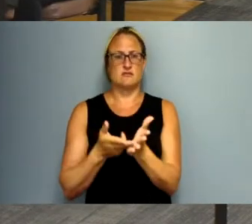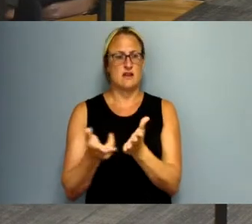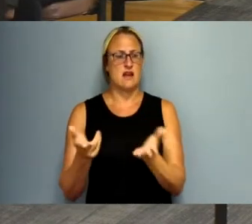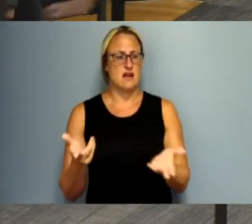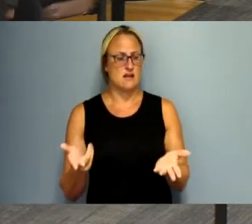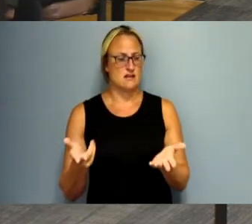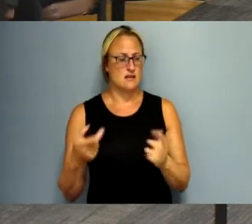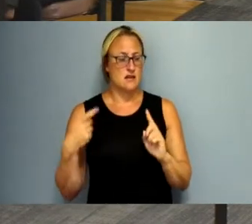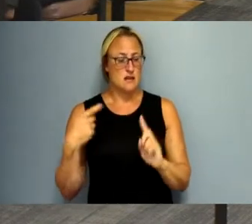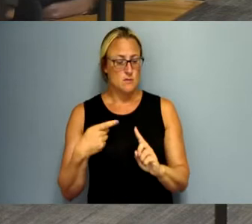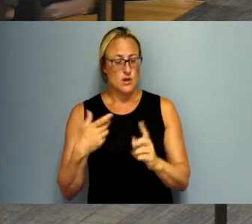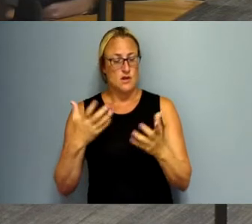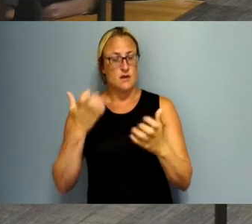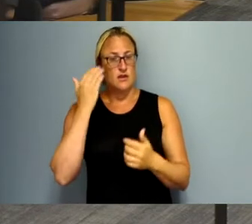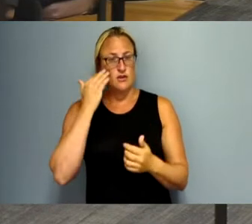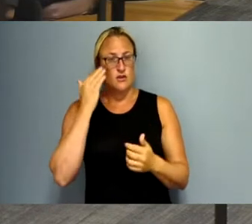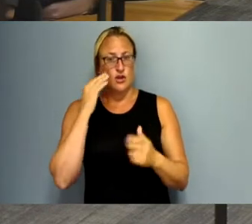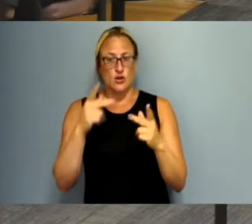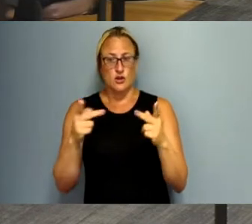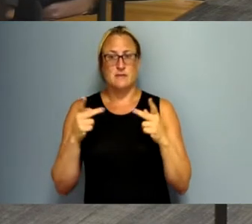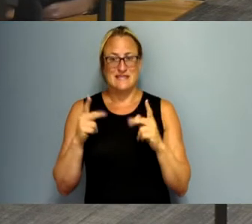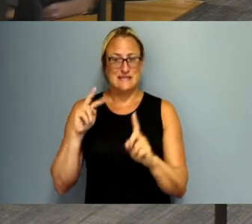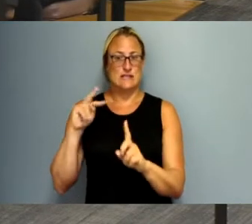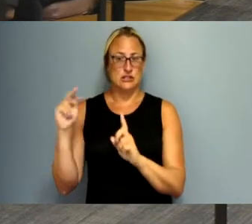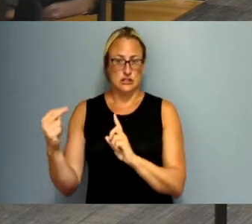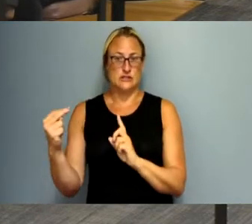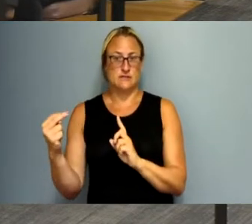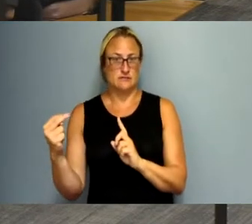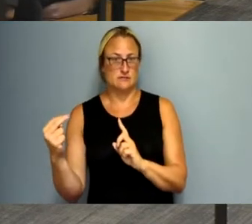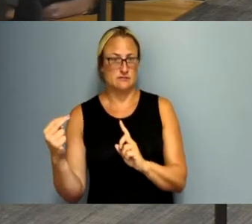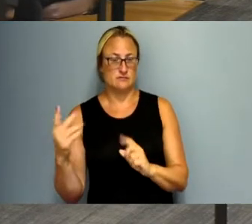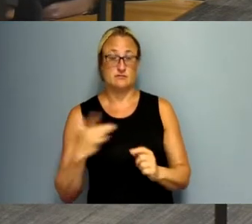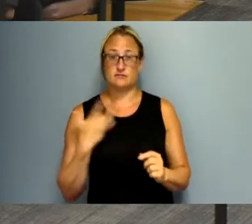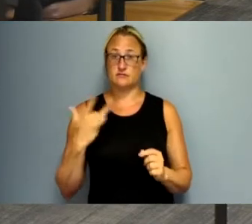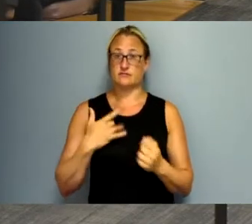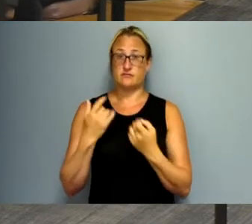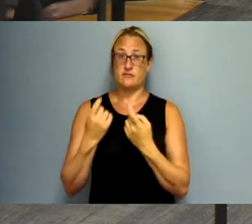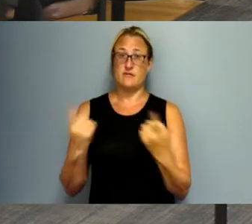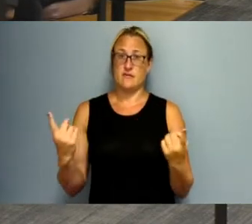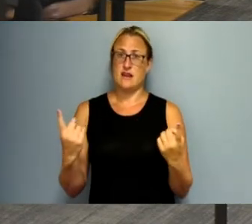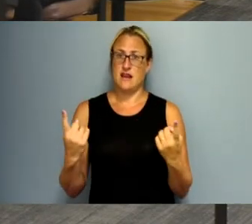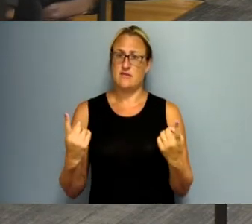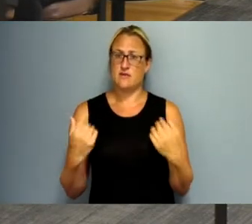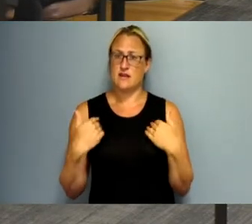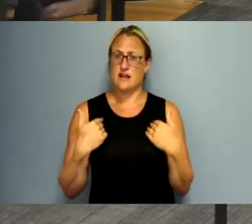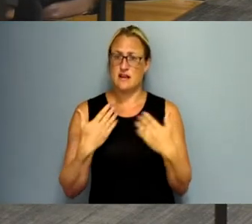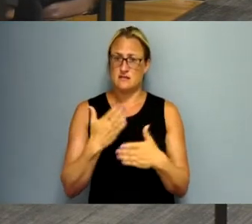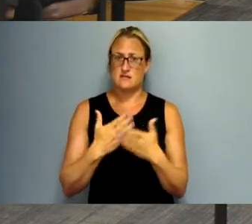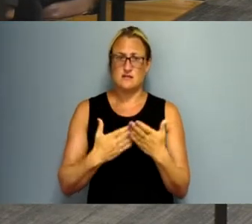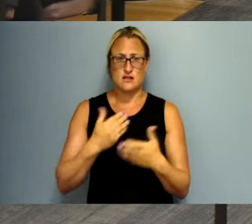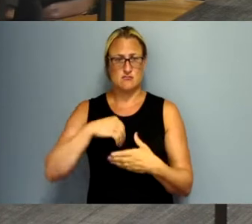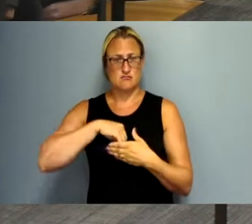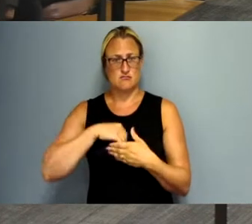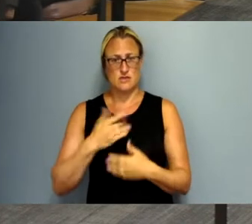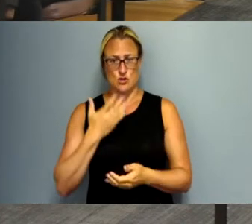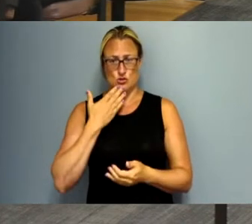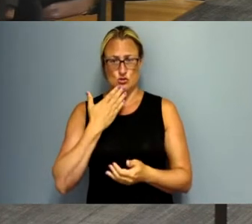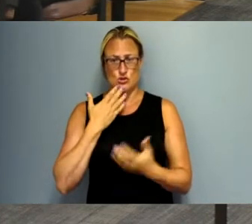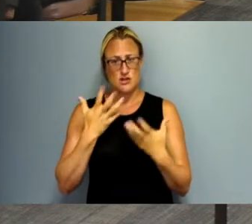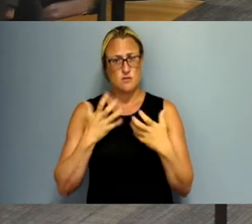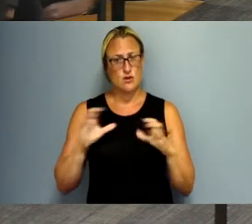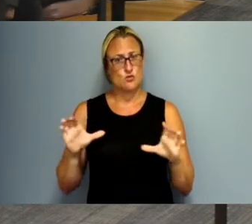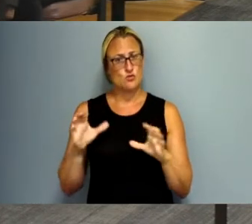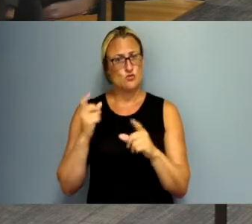know what your position is on this. And we believe that everyone has some good in their heart and wants to do right. And so we want to